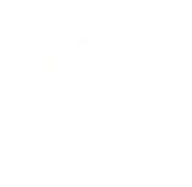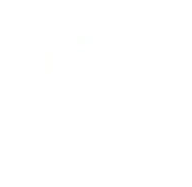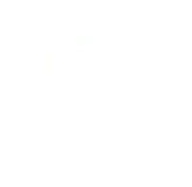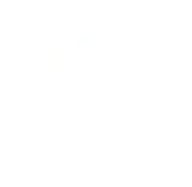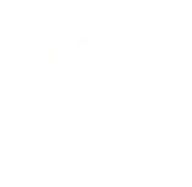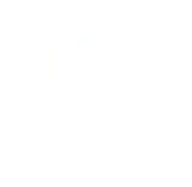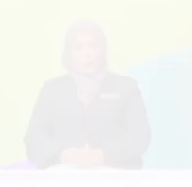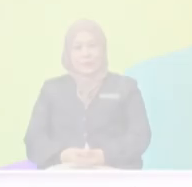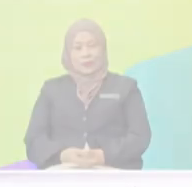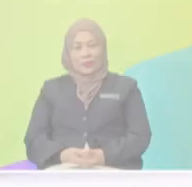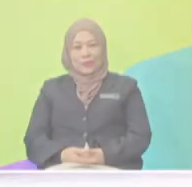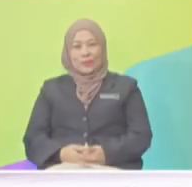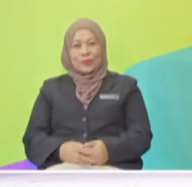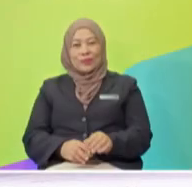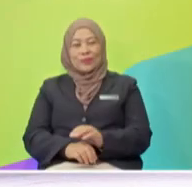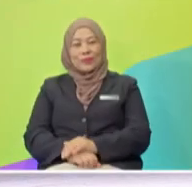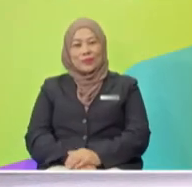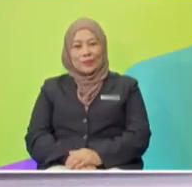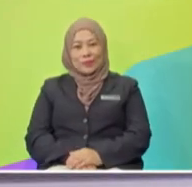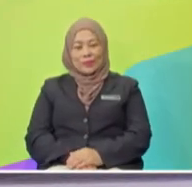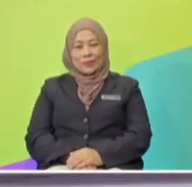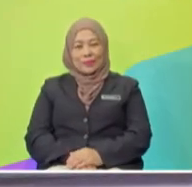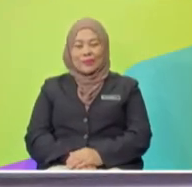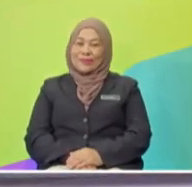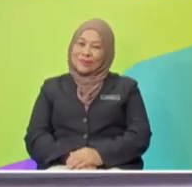DidikTV KPM.